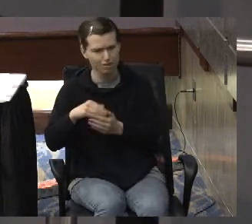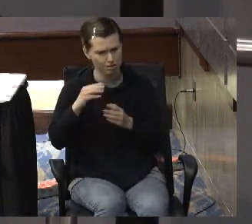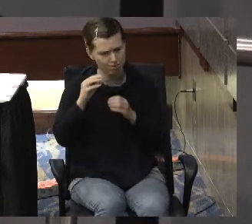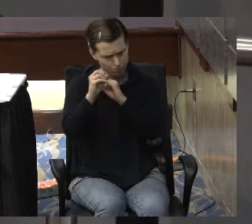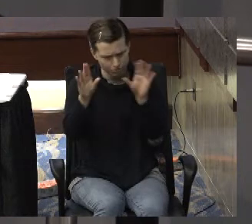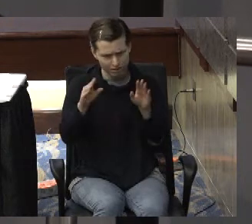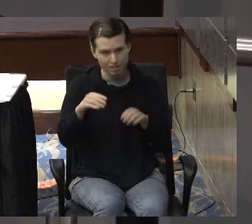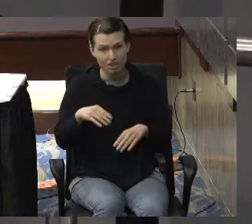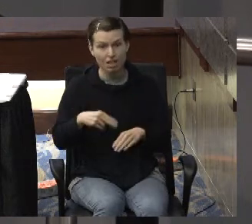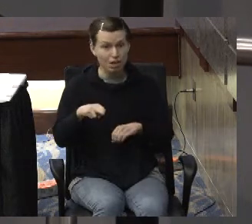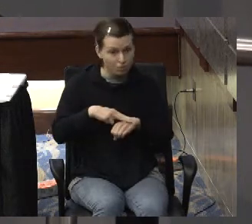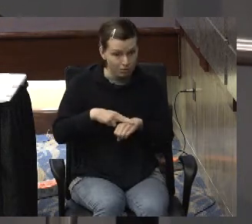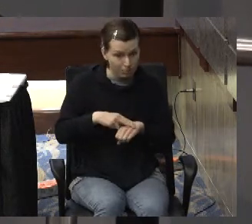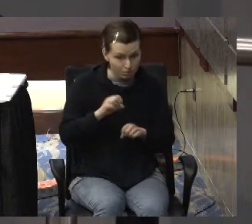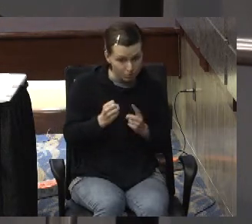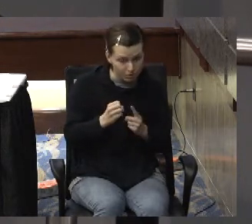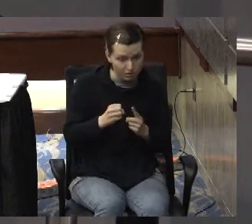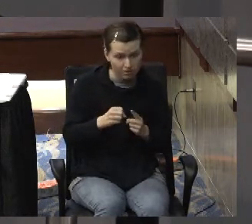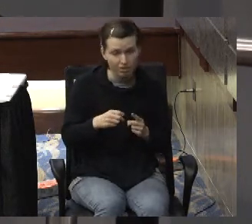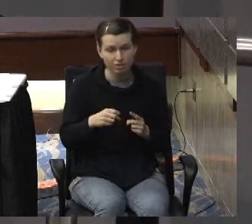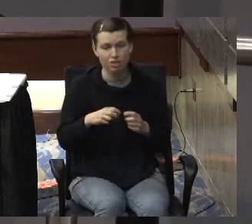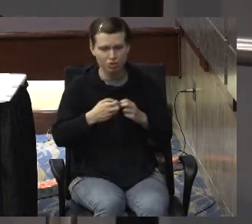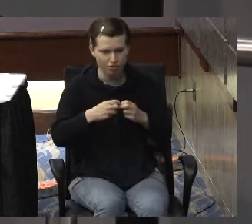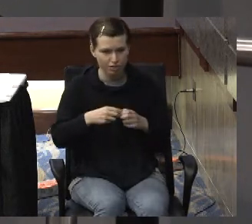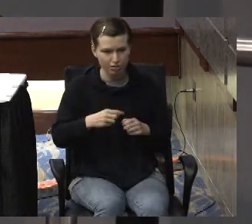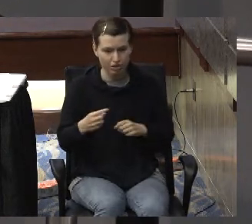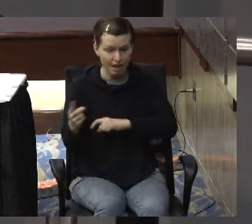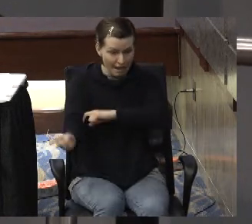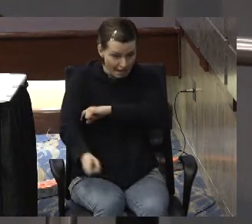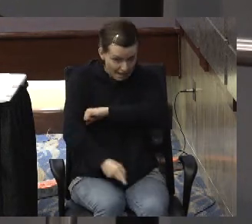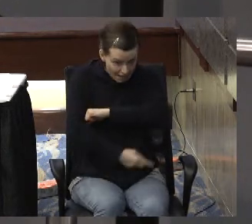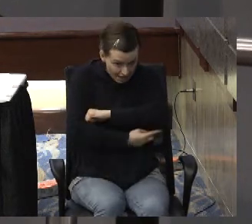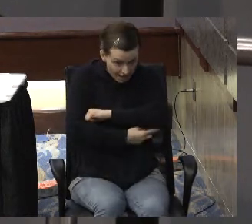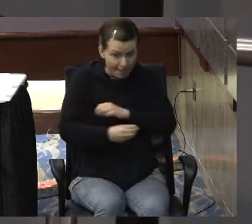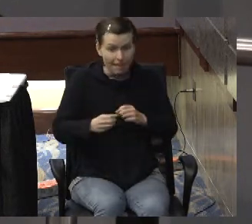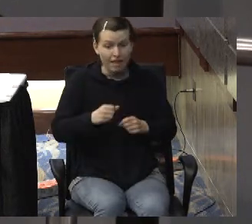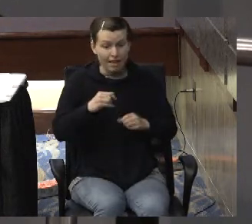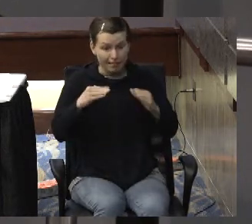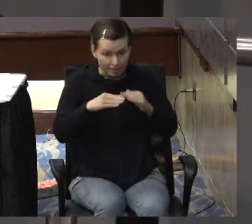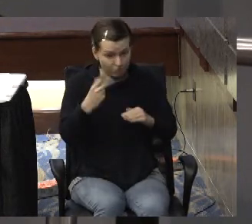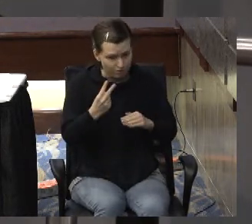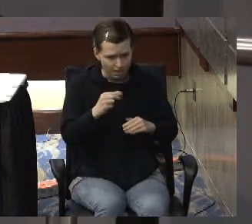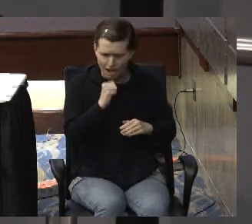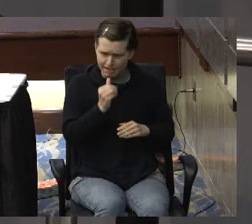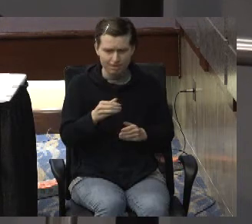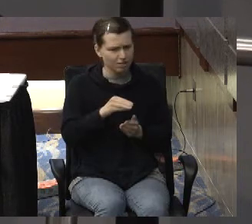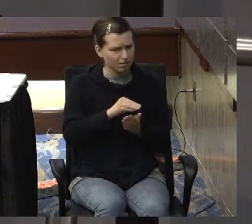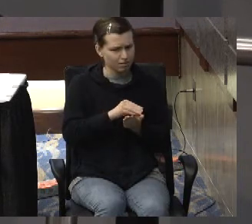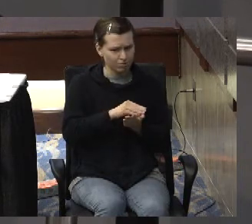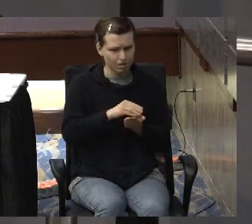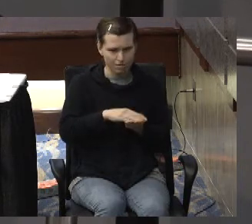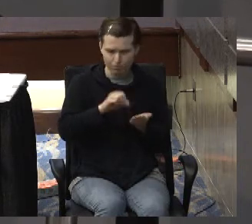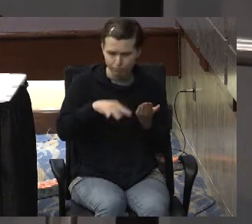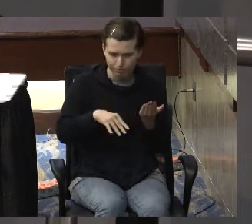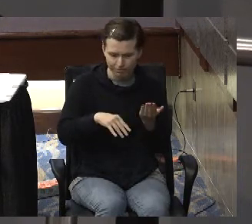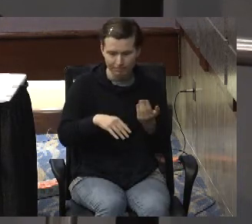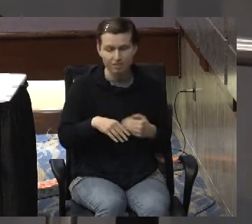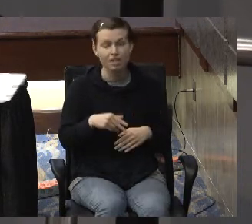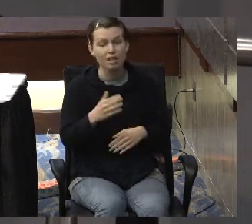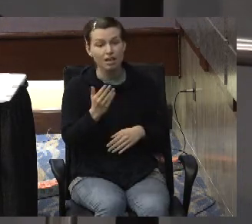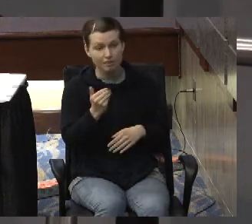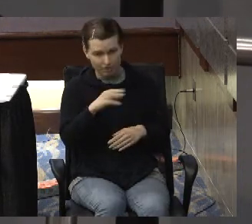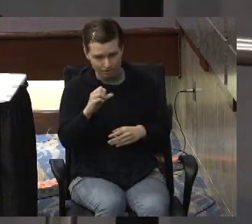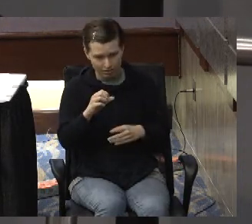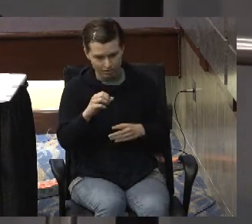to charge overnight with a level 2 charge. It's not going to be expensive at all. $1,500 would be a reasonable number.